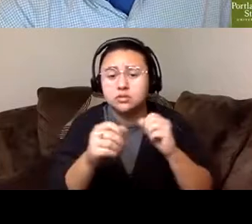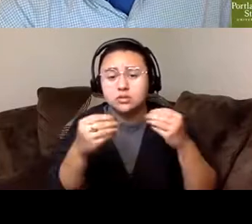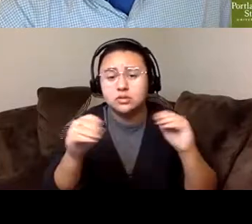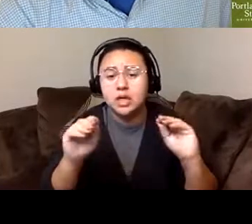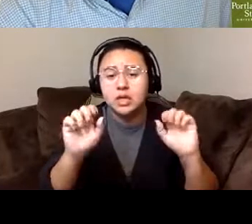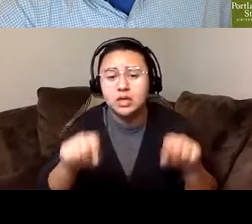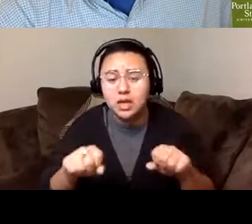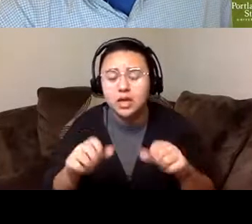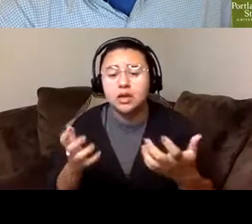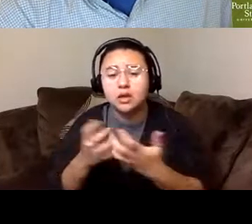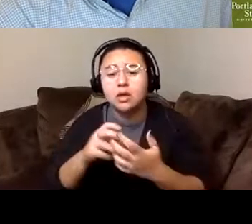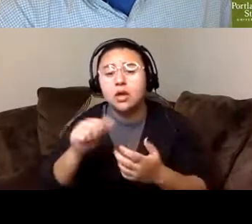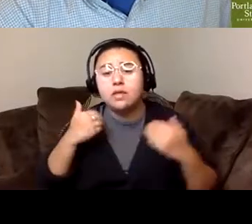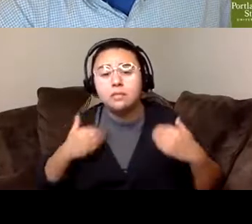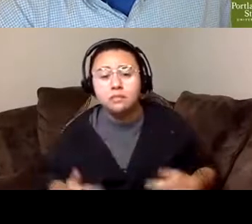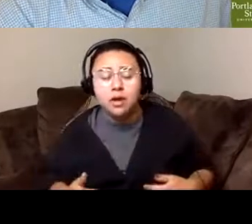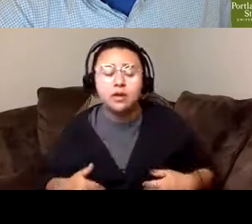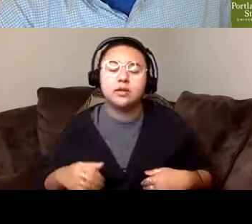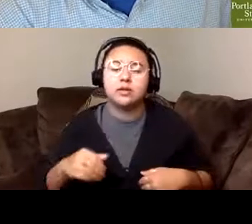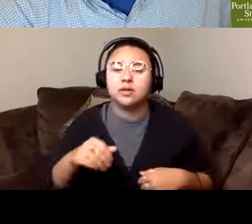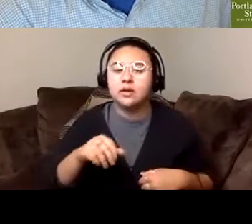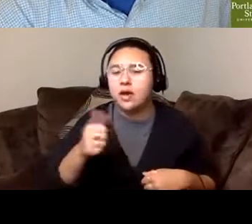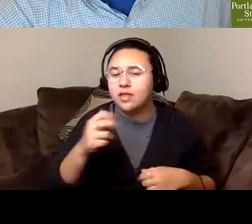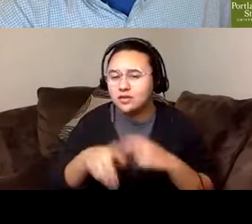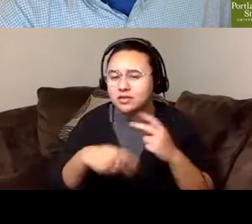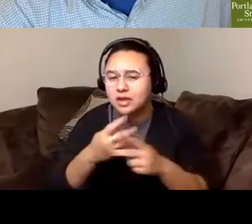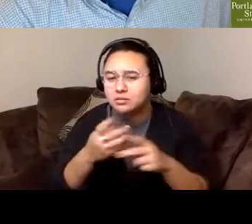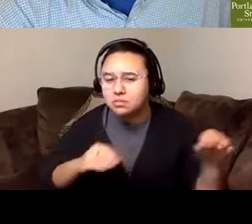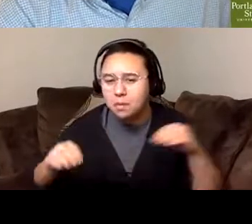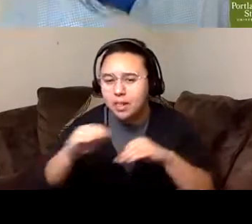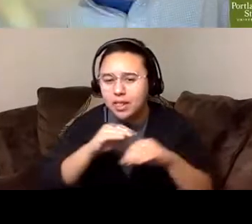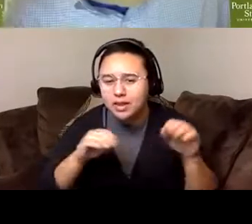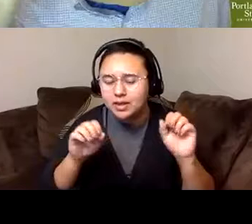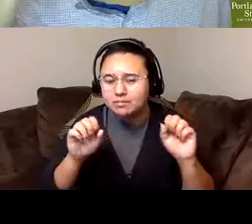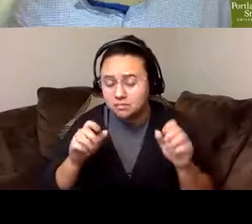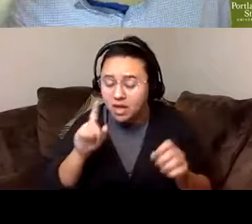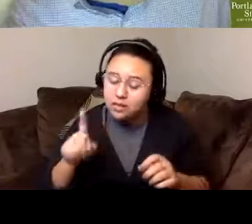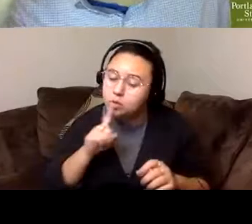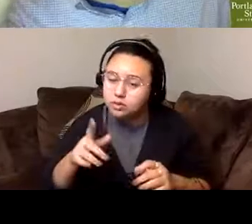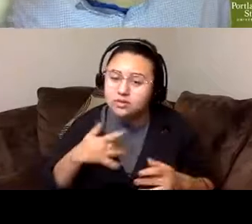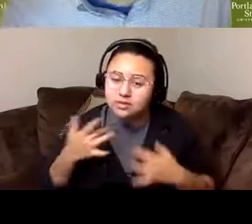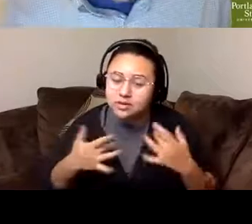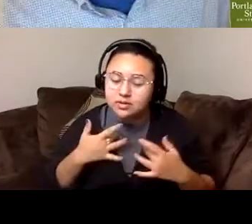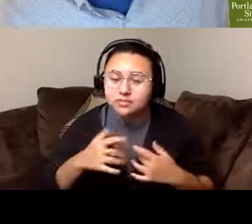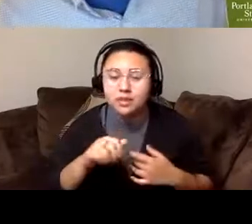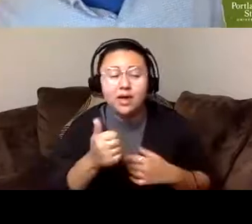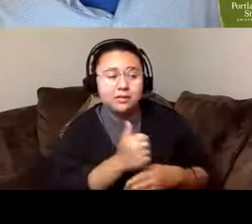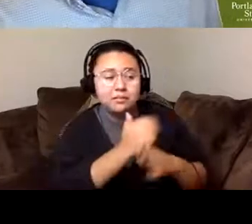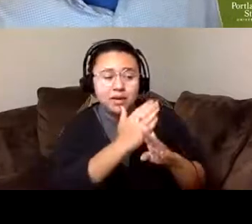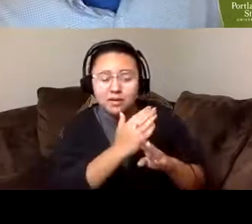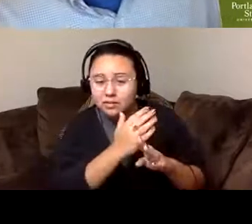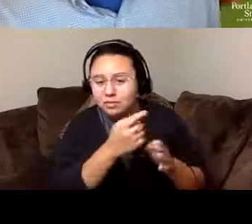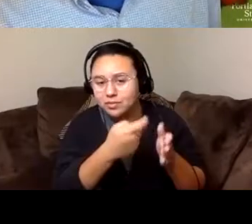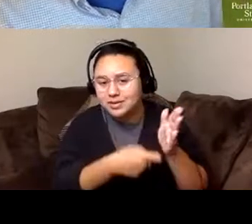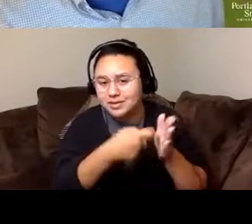bodies, different kinds of needs of mobility. I think that would be really exciting. I think the other, you know, real barrier is price. Even if